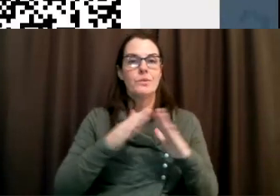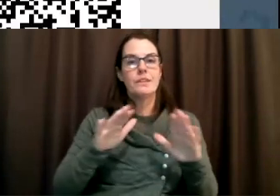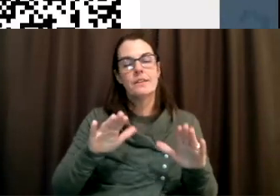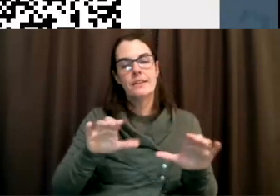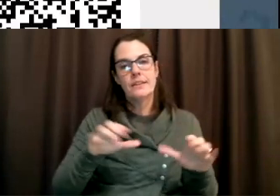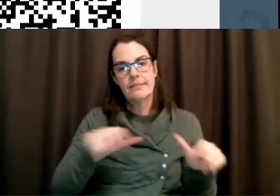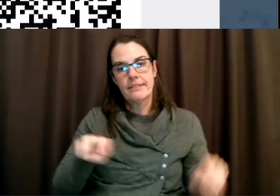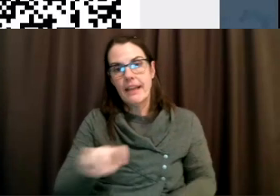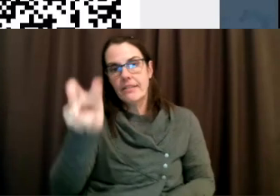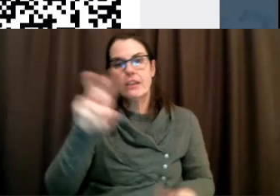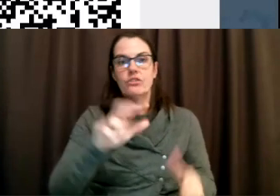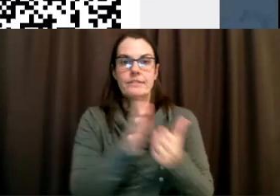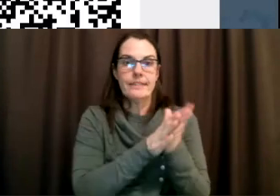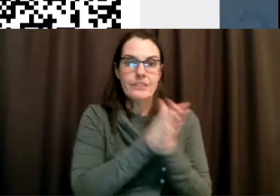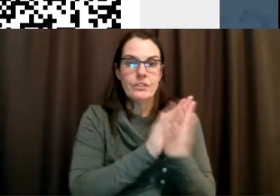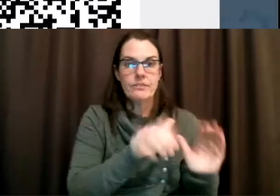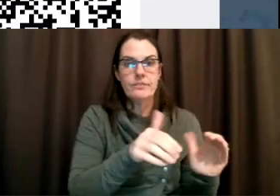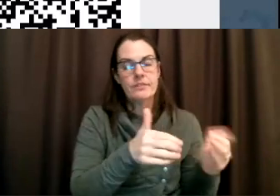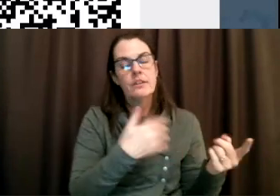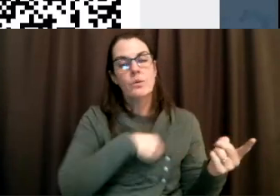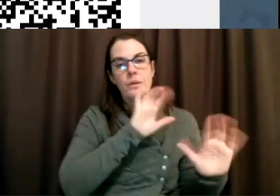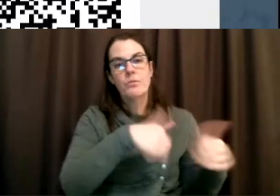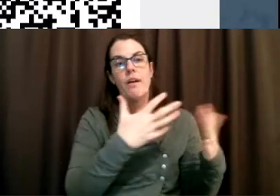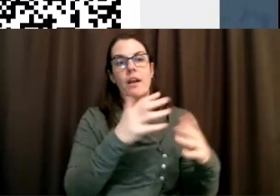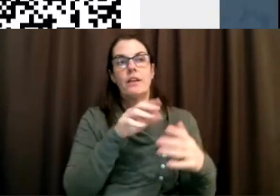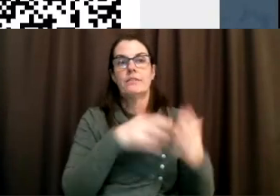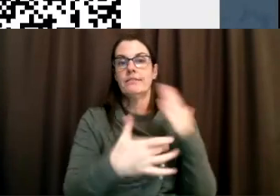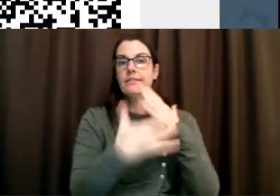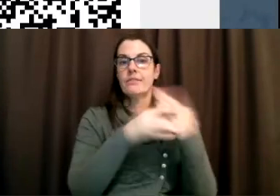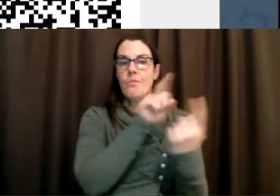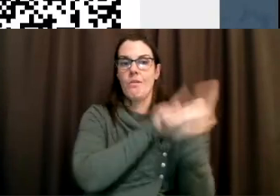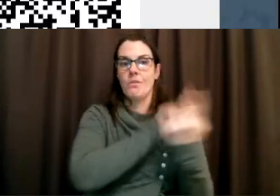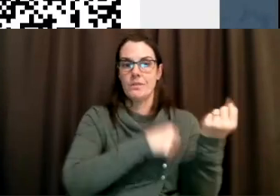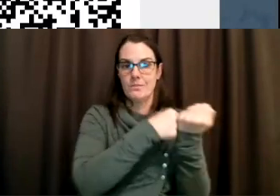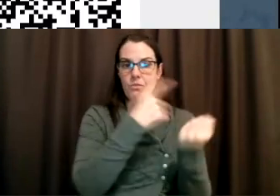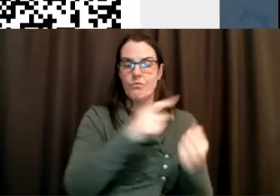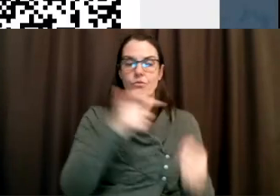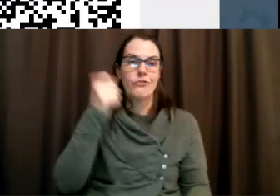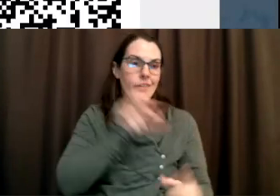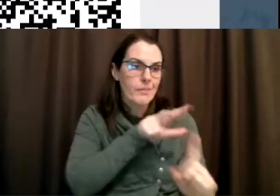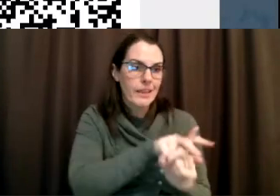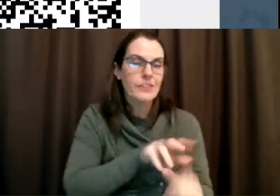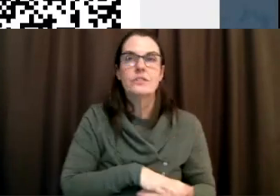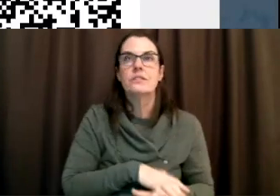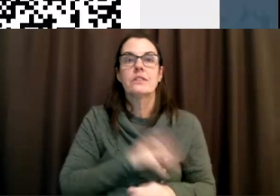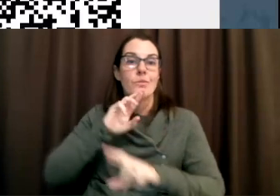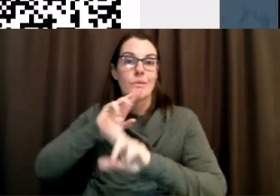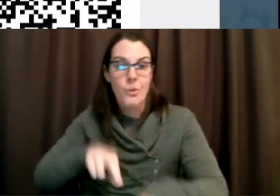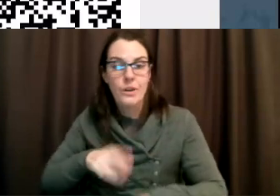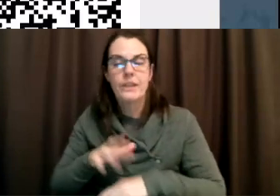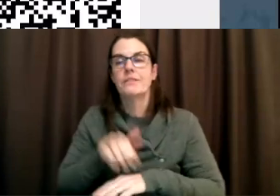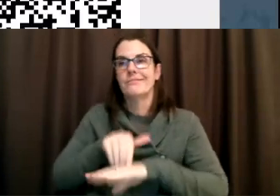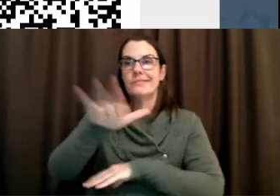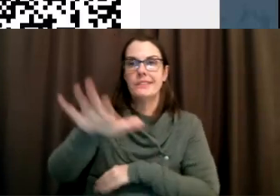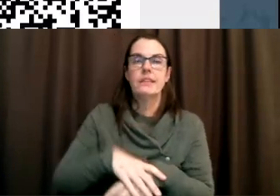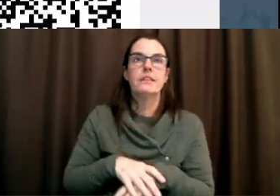provide technical one-on-one support for things like grant applications, reporting, navigating registration portals,